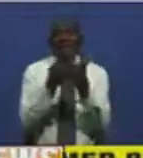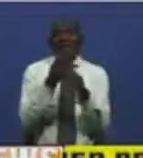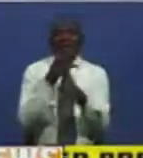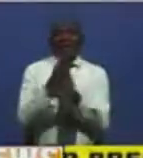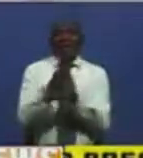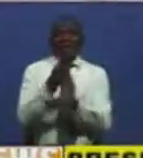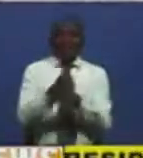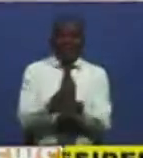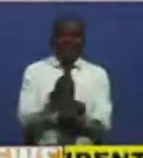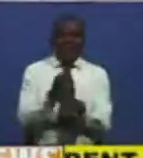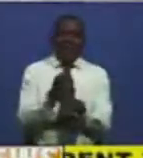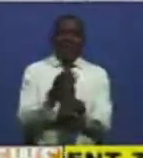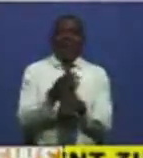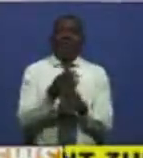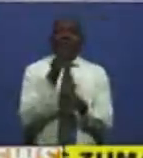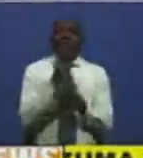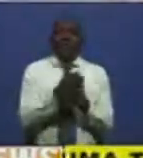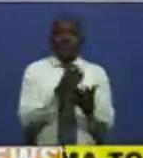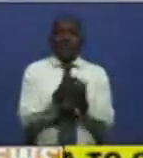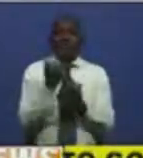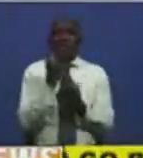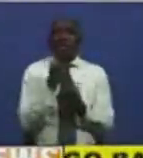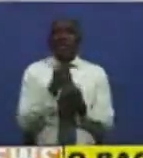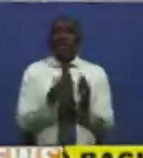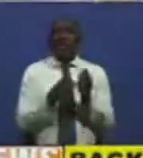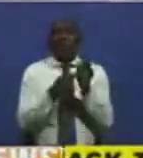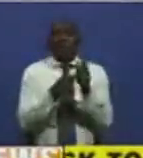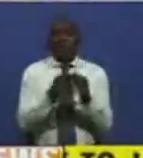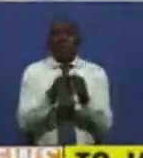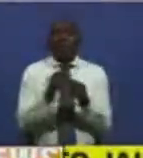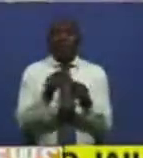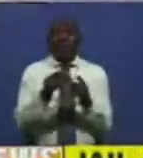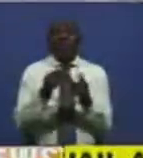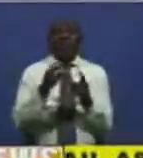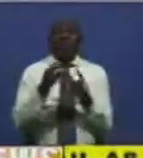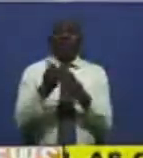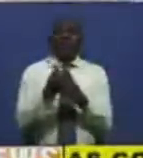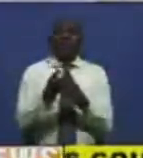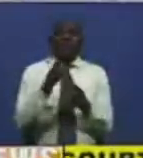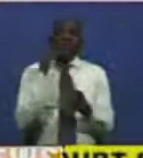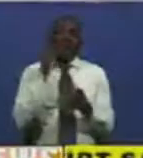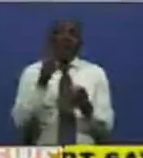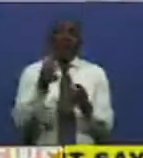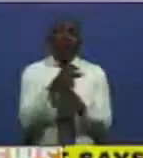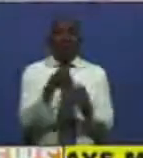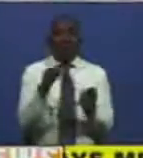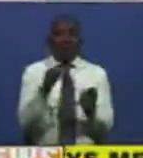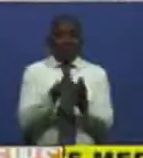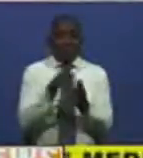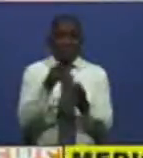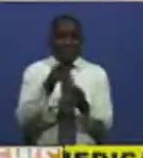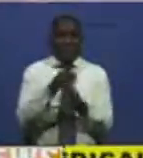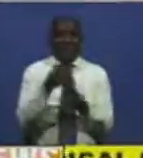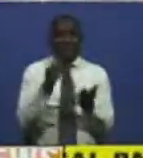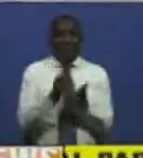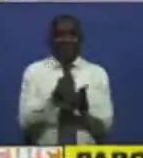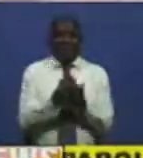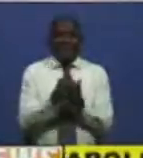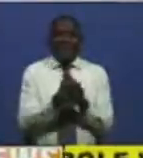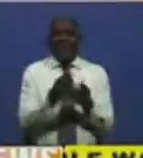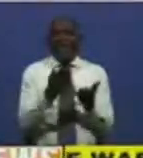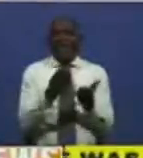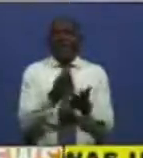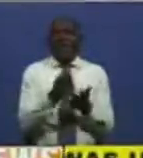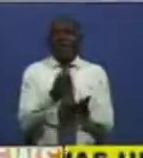publication of obscene materials, engaging in domestic violence, or conduct that in any way undermines